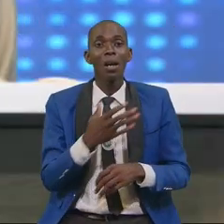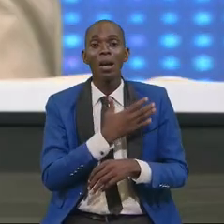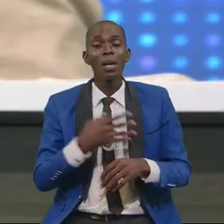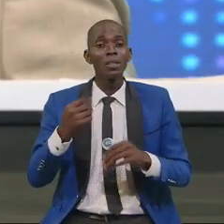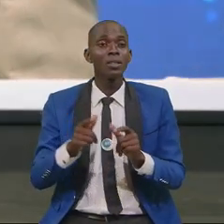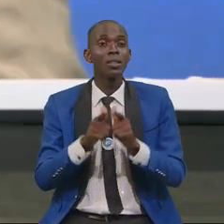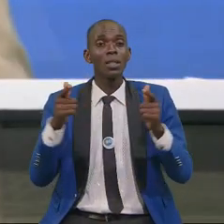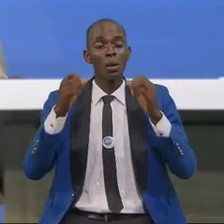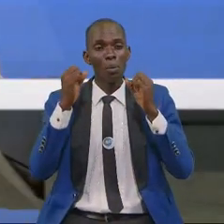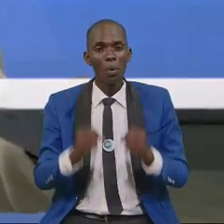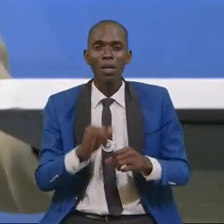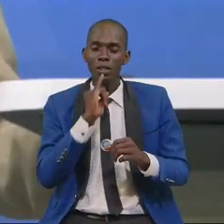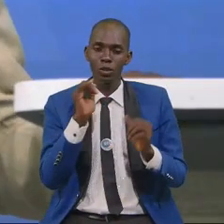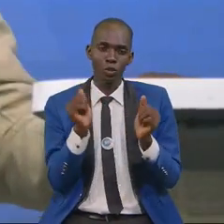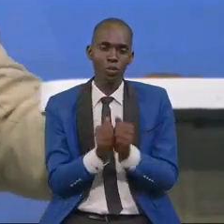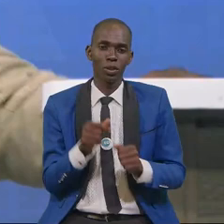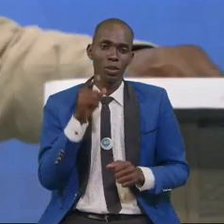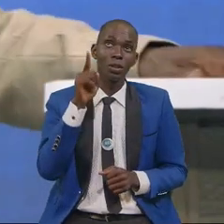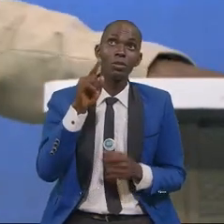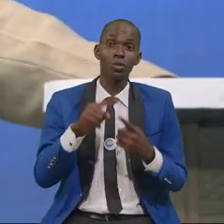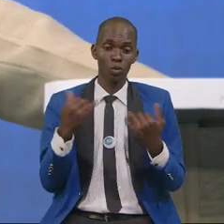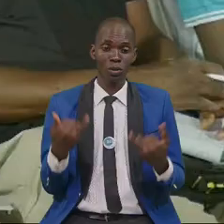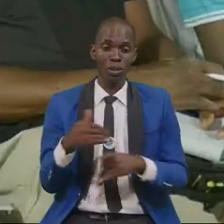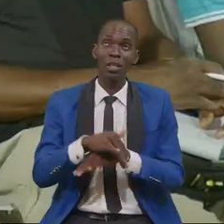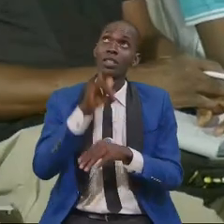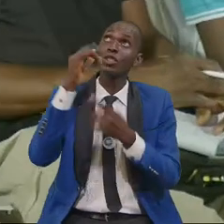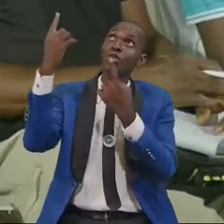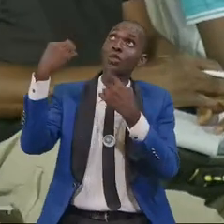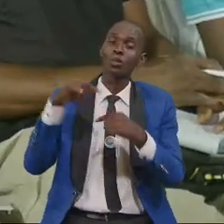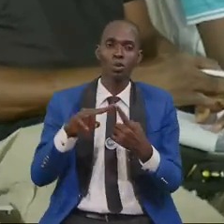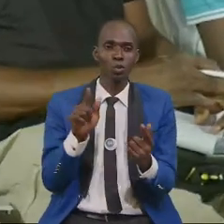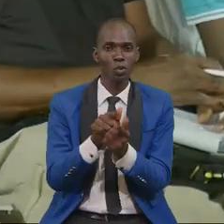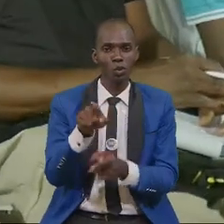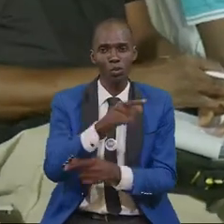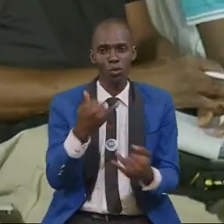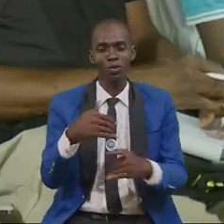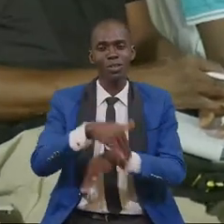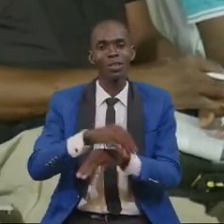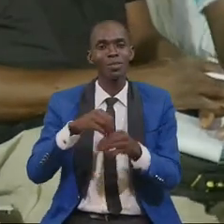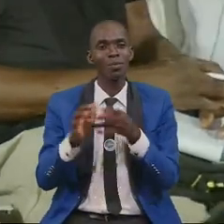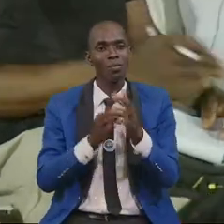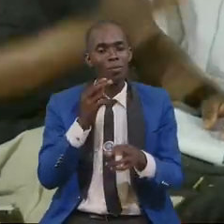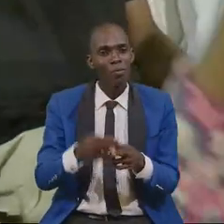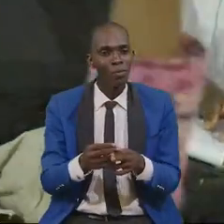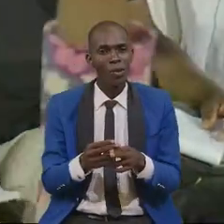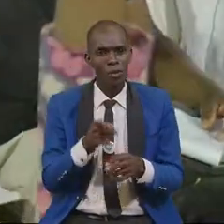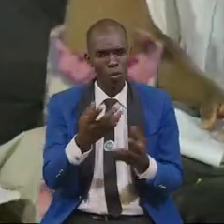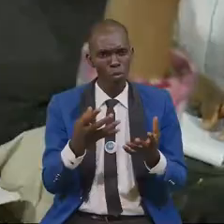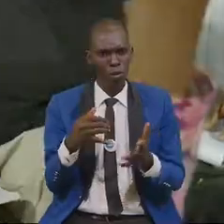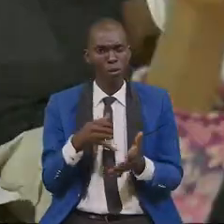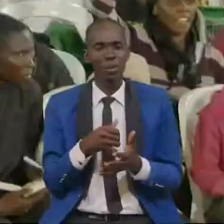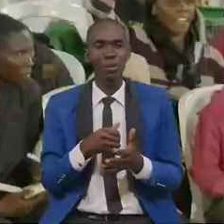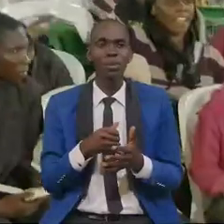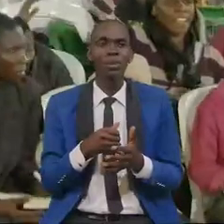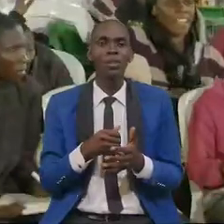is with him tonight and is coming to you tonight. Yeah. Where are you? He'll come with that